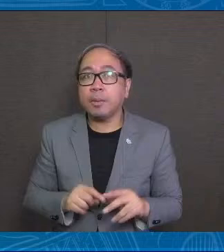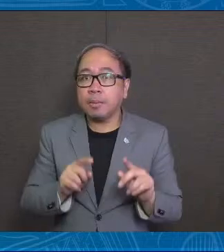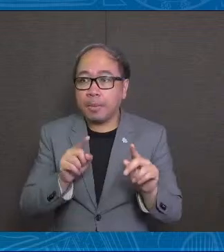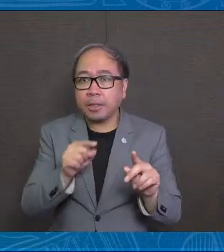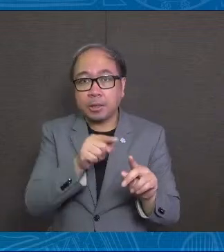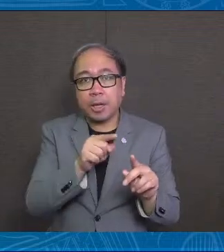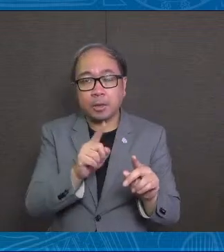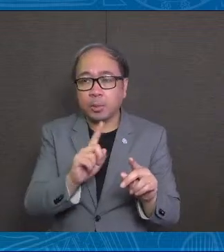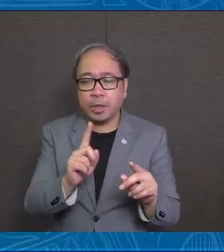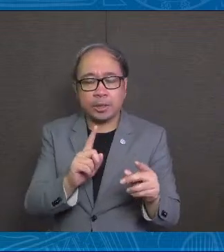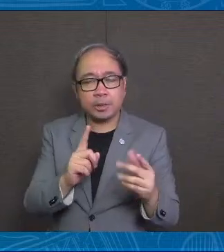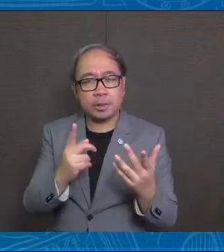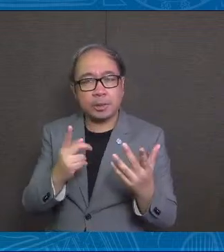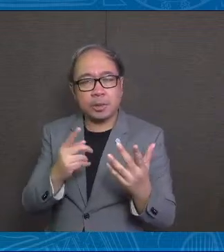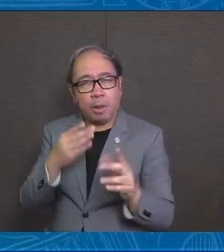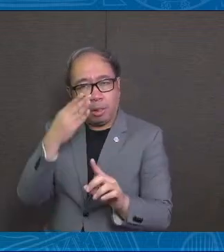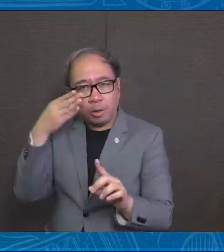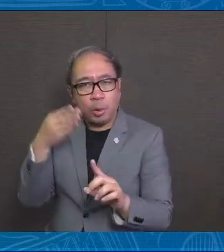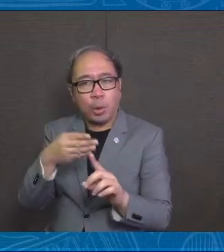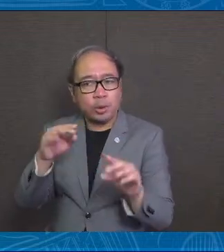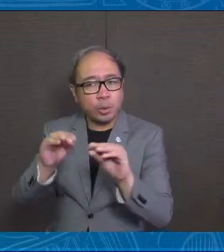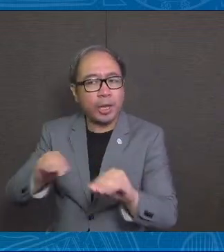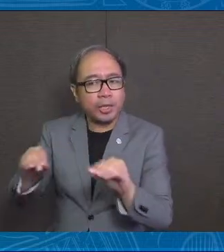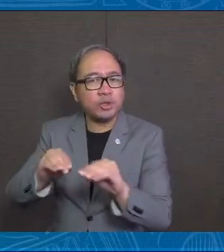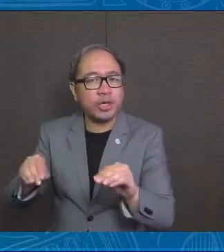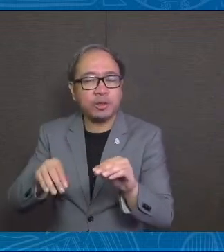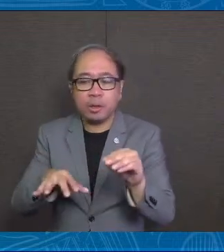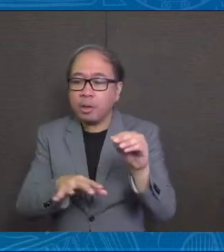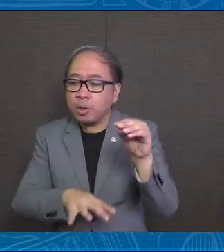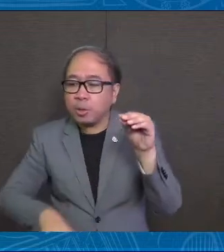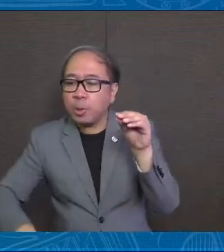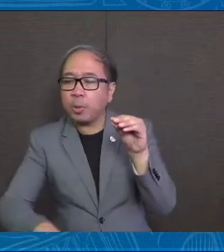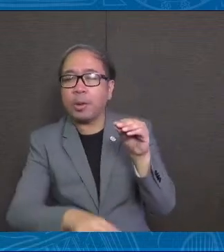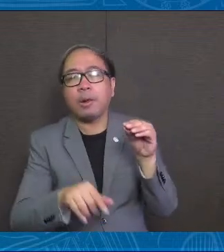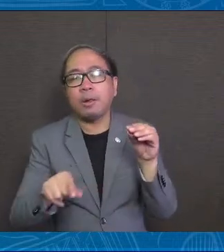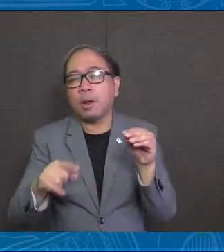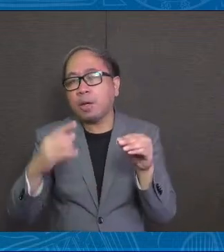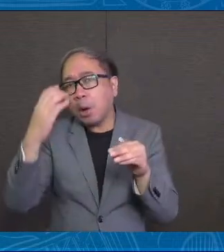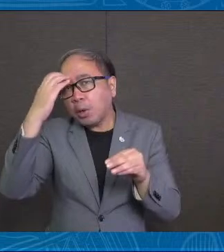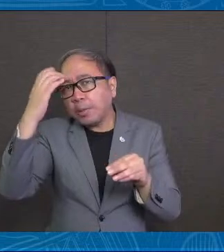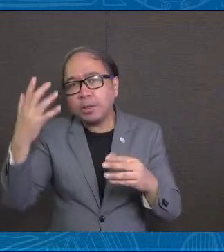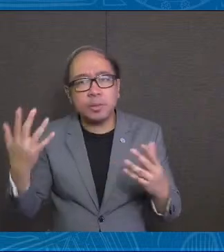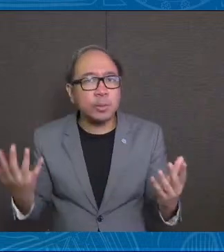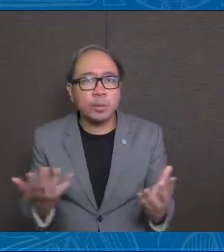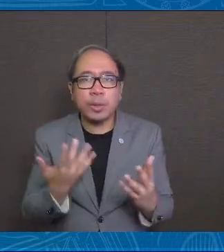educate the local government units what kind of programs and projects we should